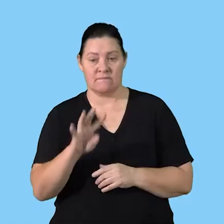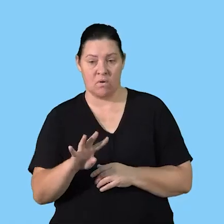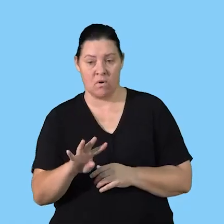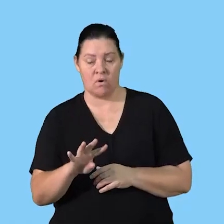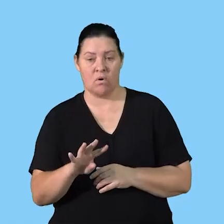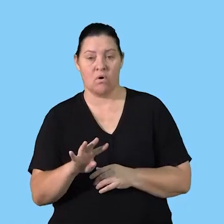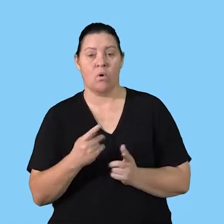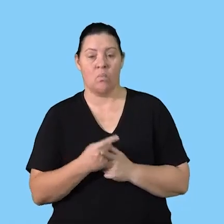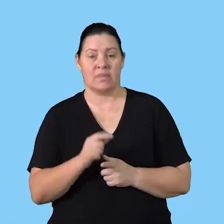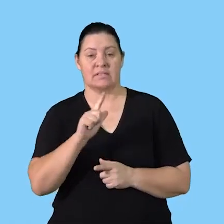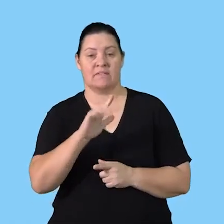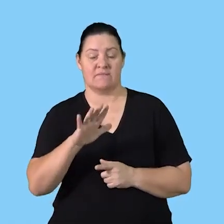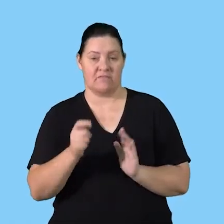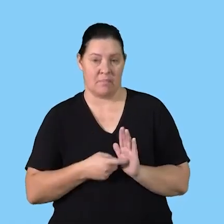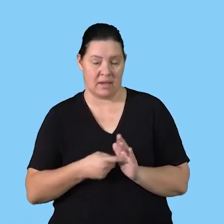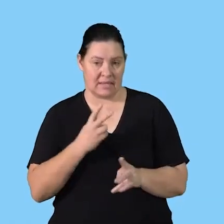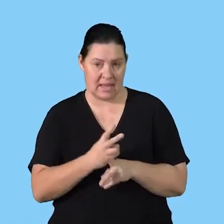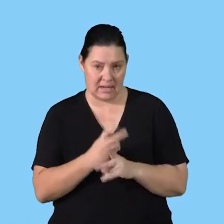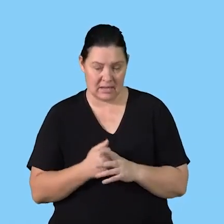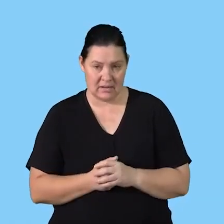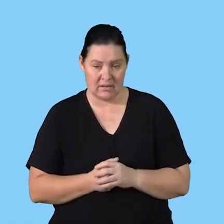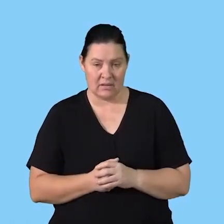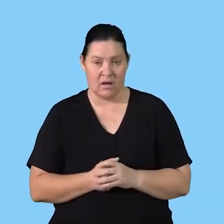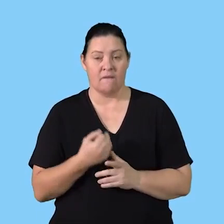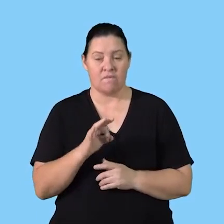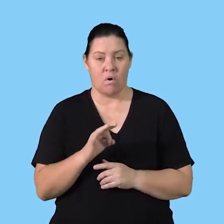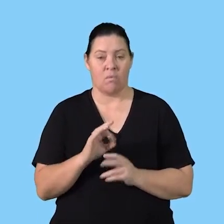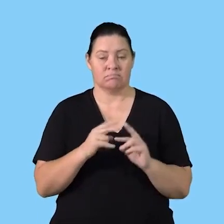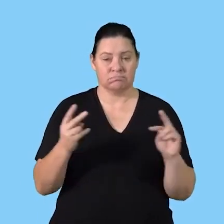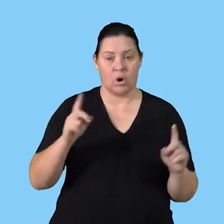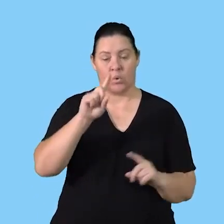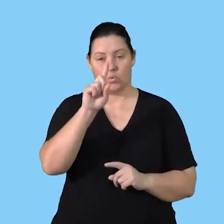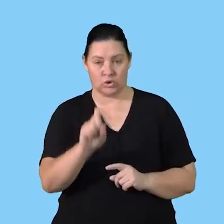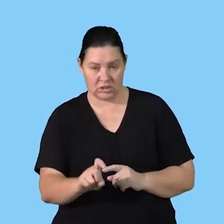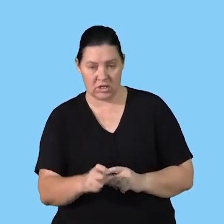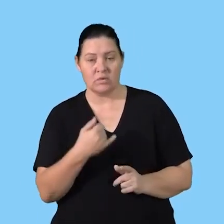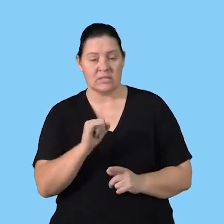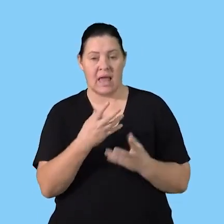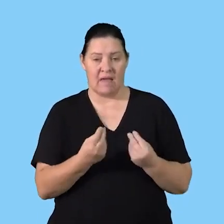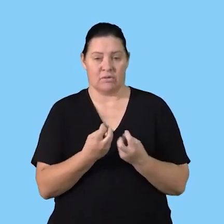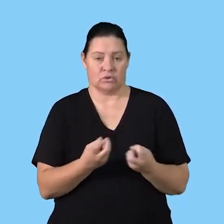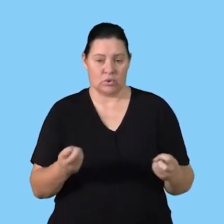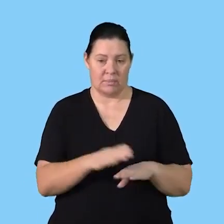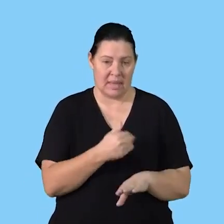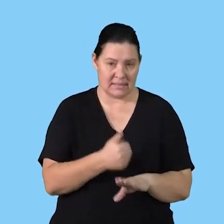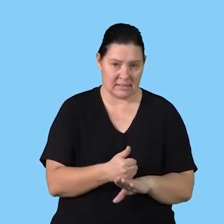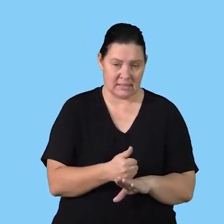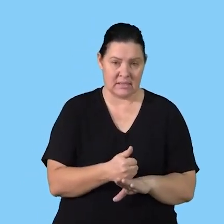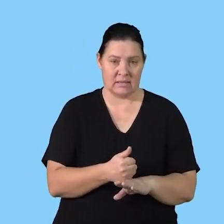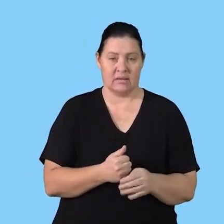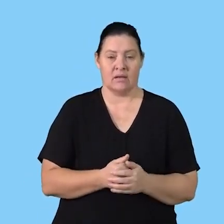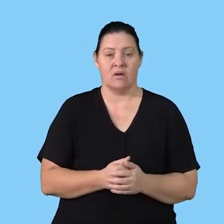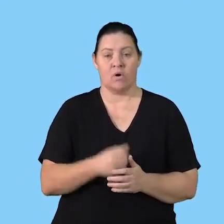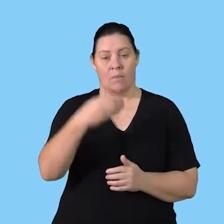term 4 with 75 marks again. In terms of the type of questions, you'll still have your source-based,